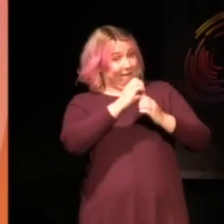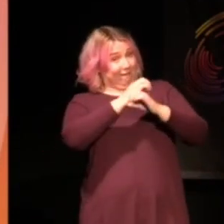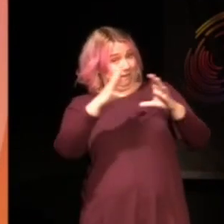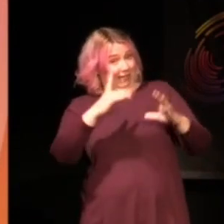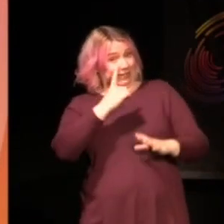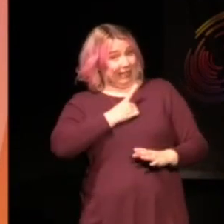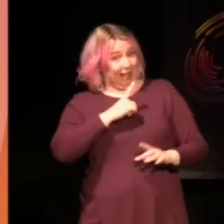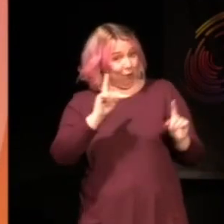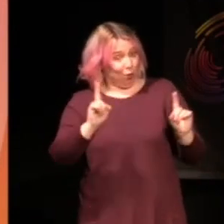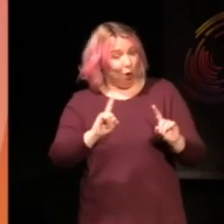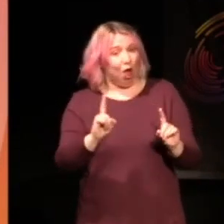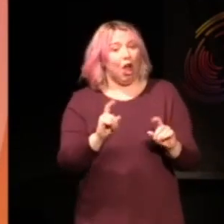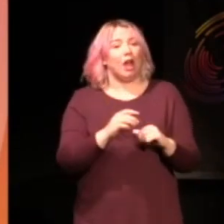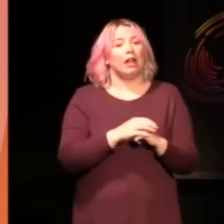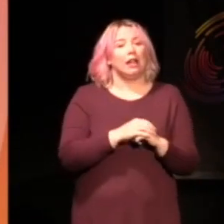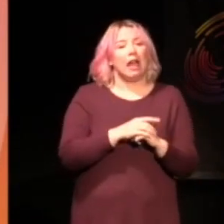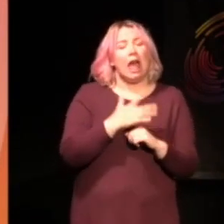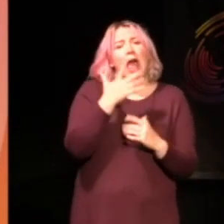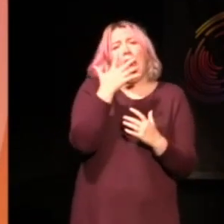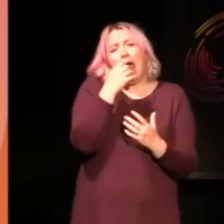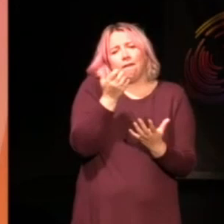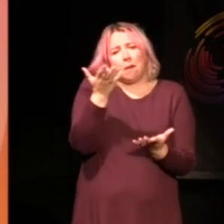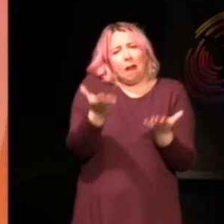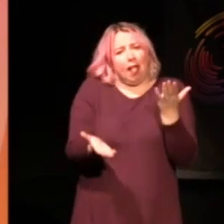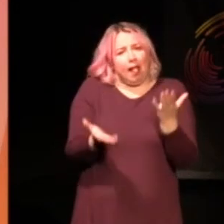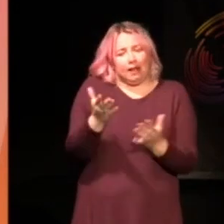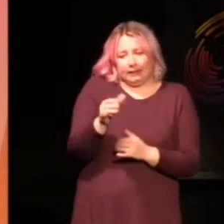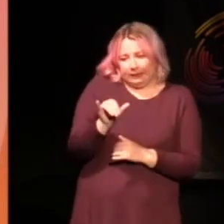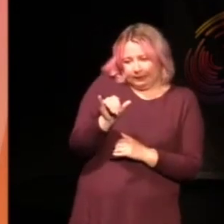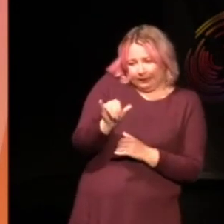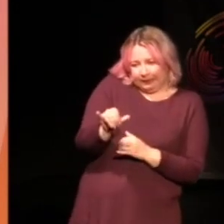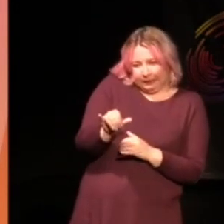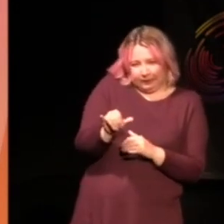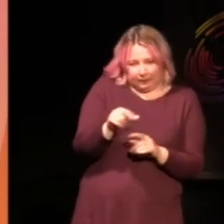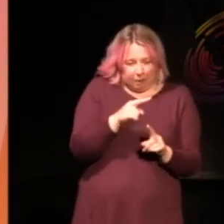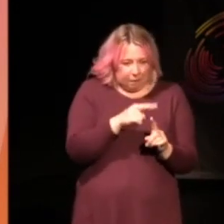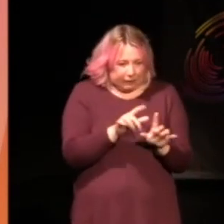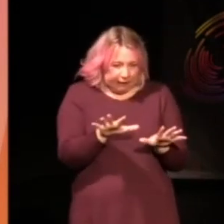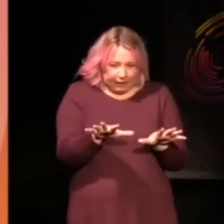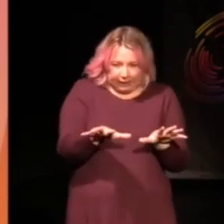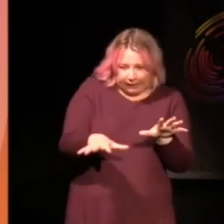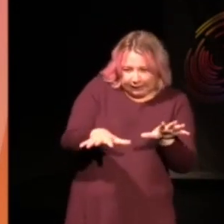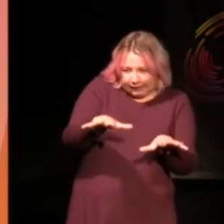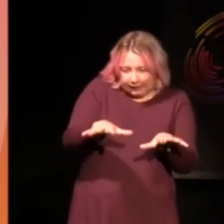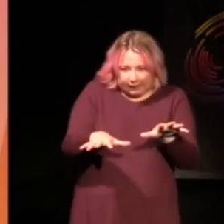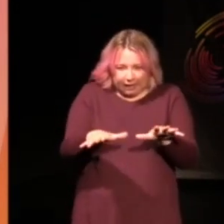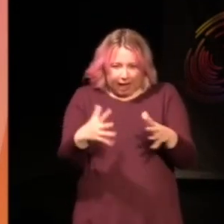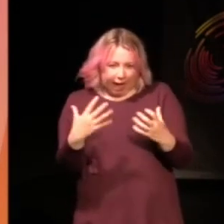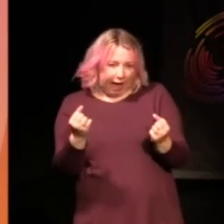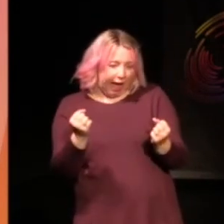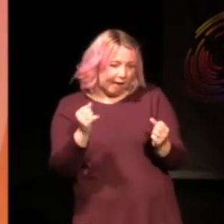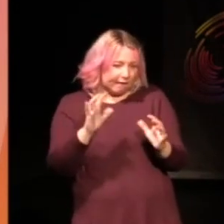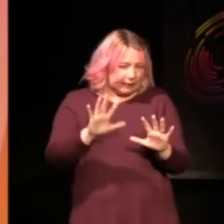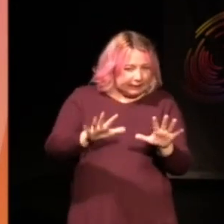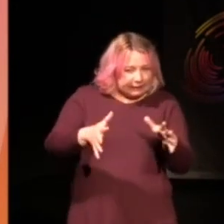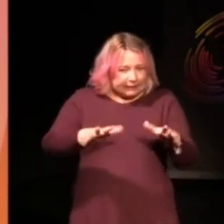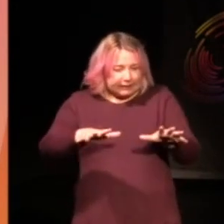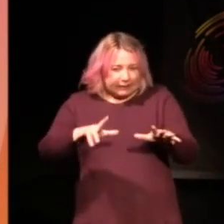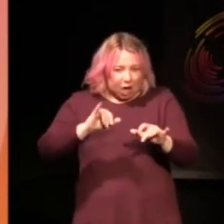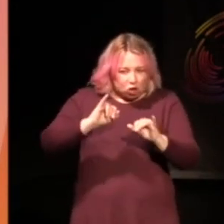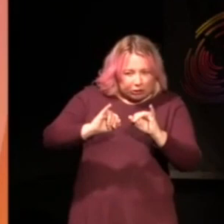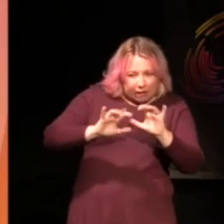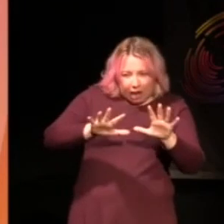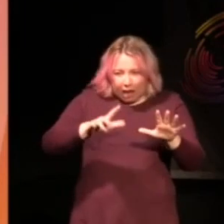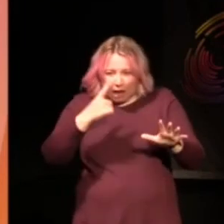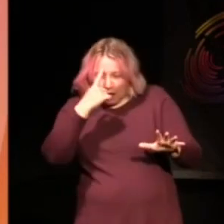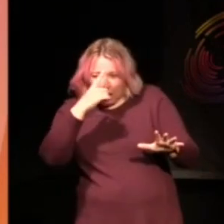think a healthy dose of pessimism and optimism is perhaps better. So I am critical of the extreme optimism